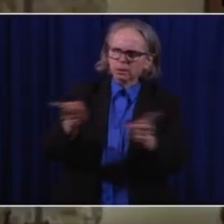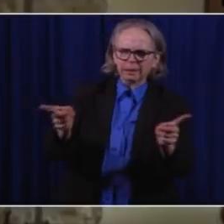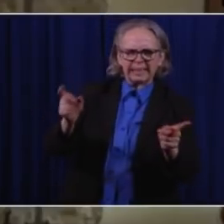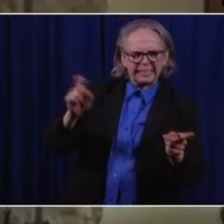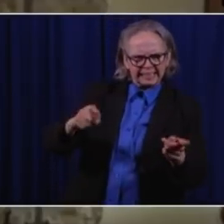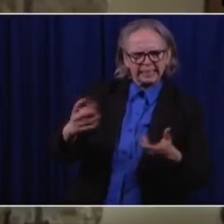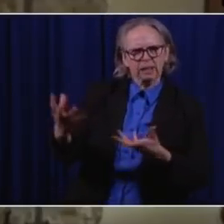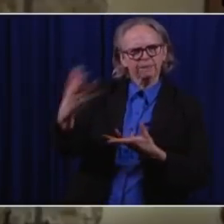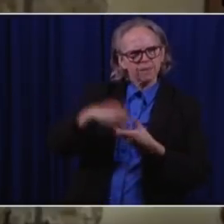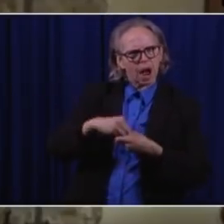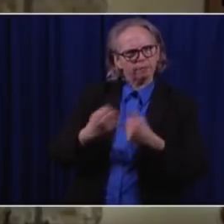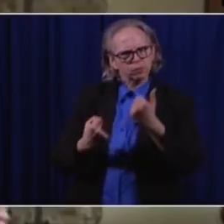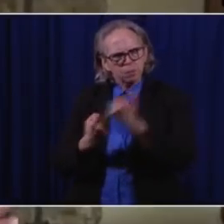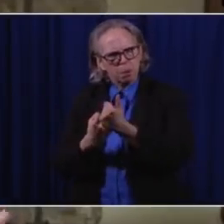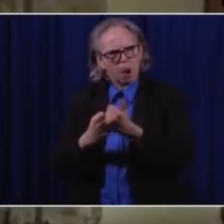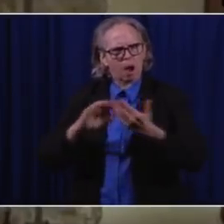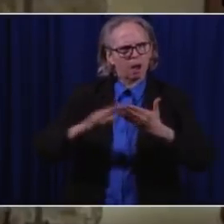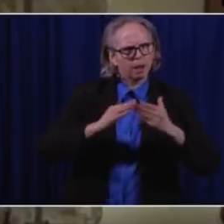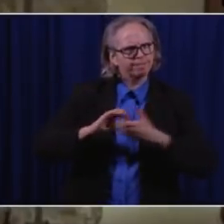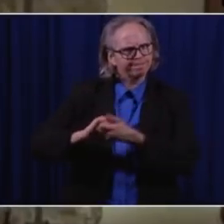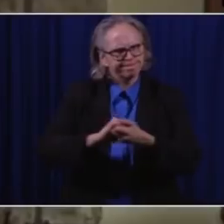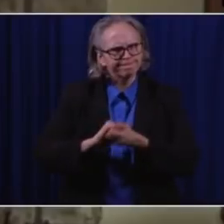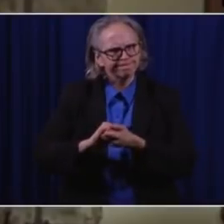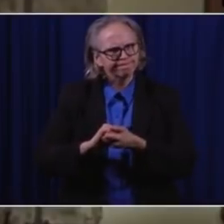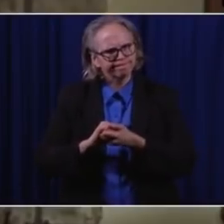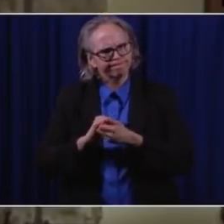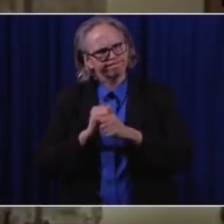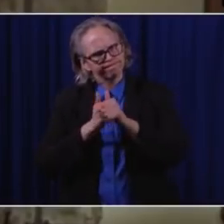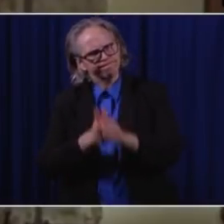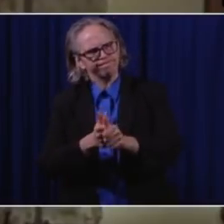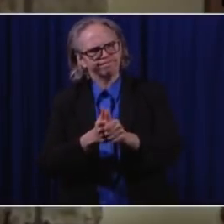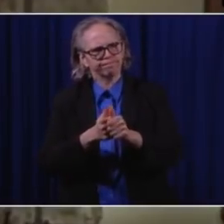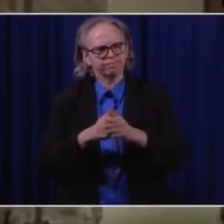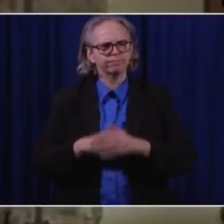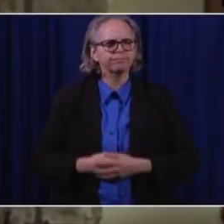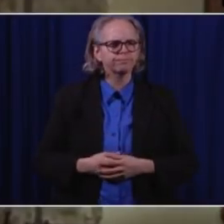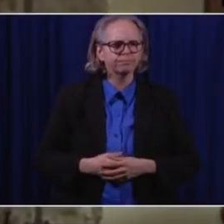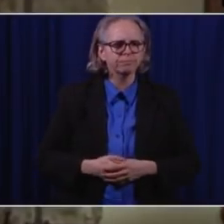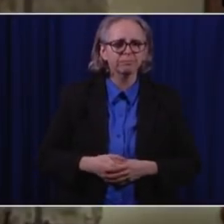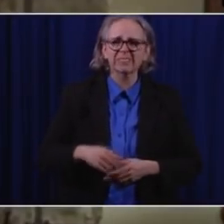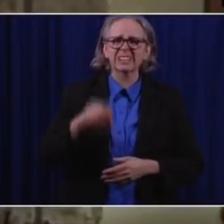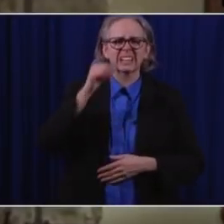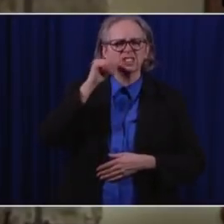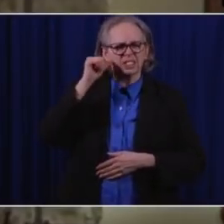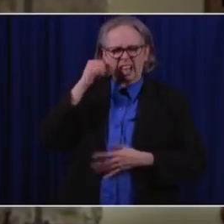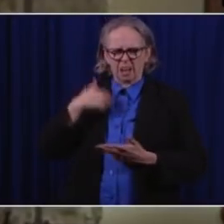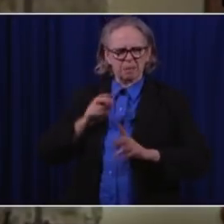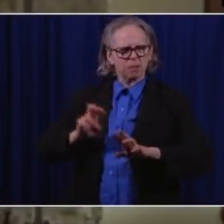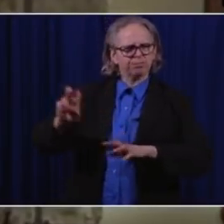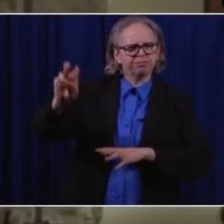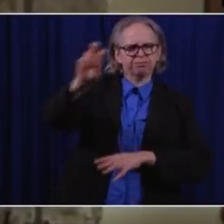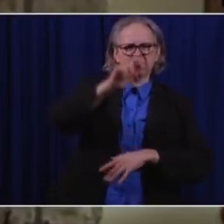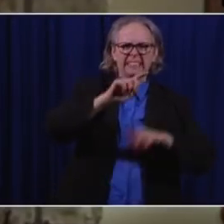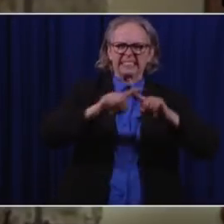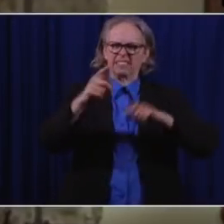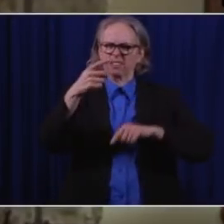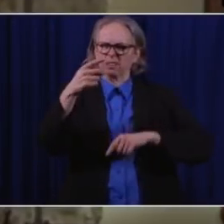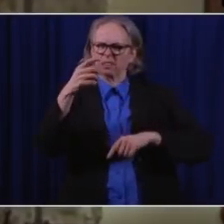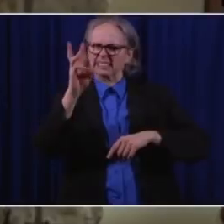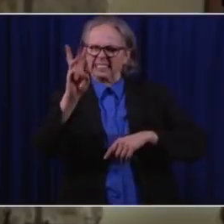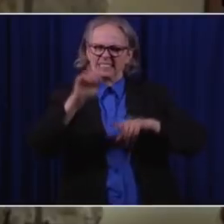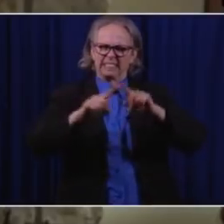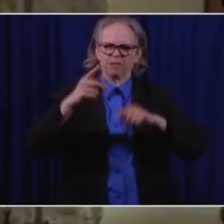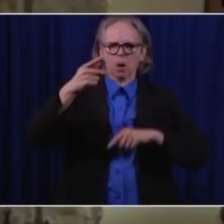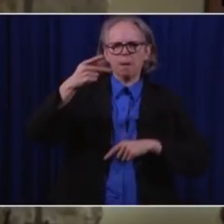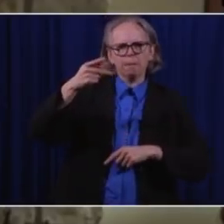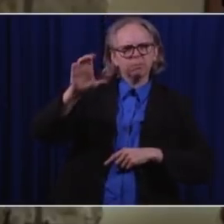something. I did 6 press conferences all over the state yesterday. And one of the things that I said is,